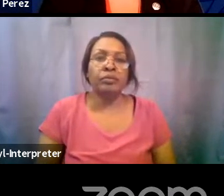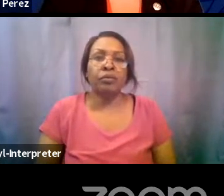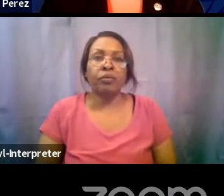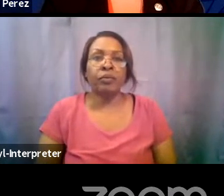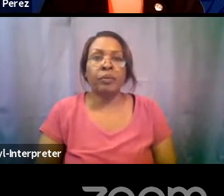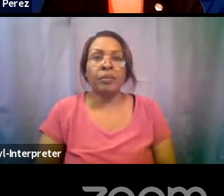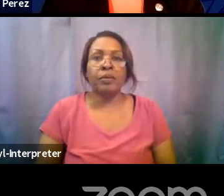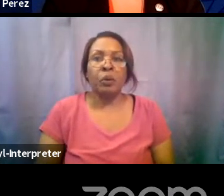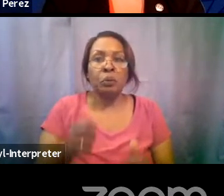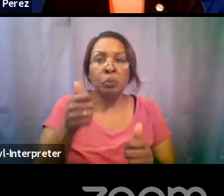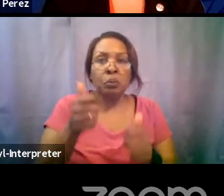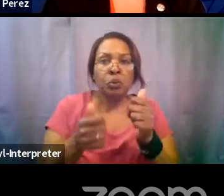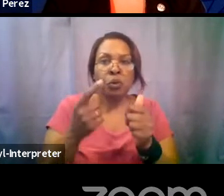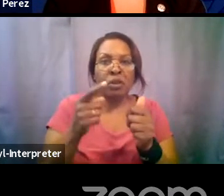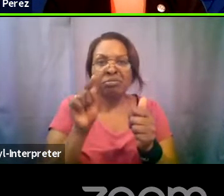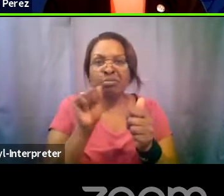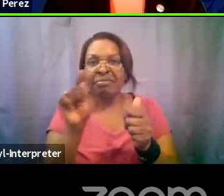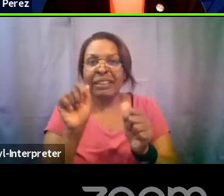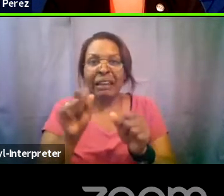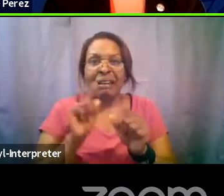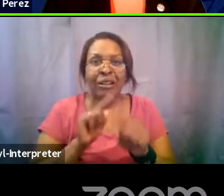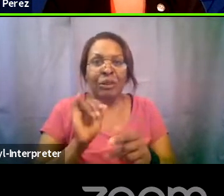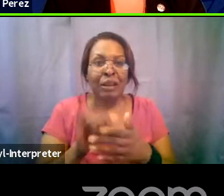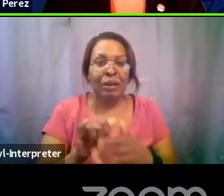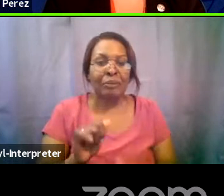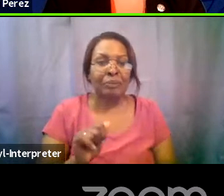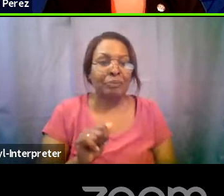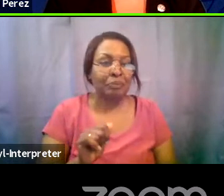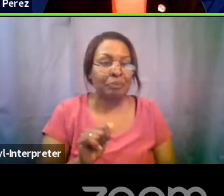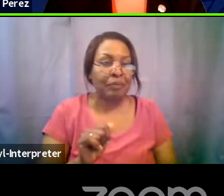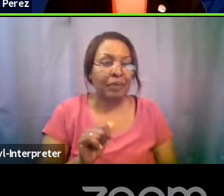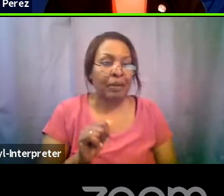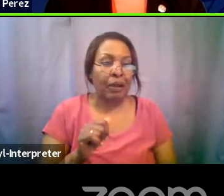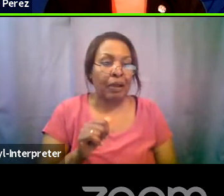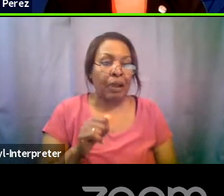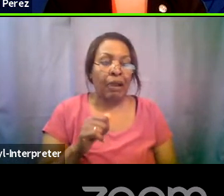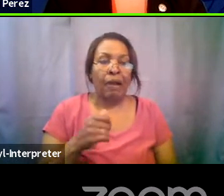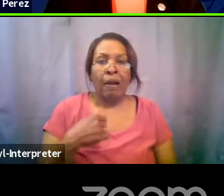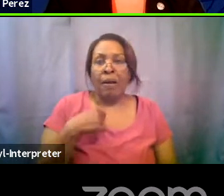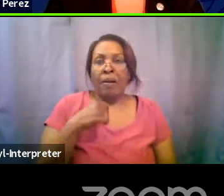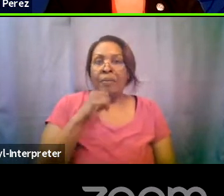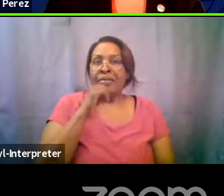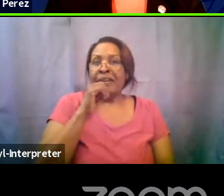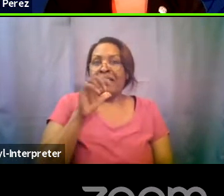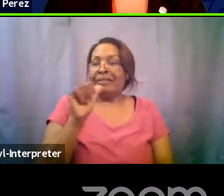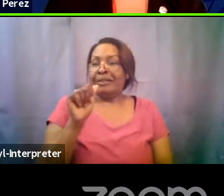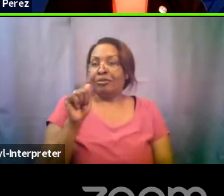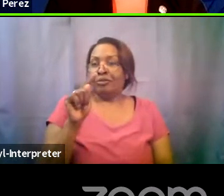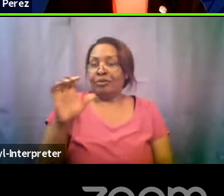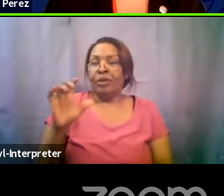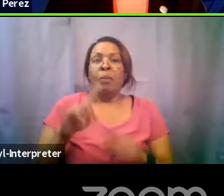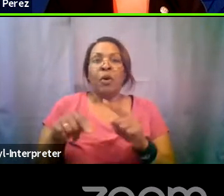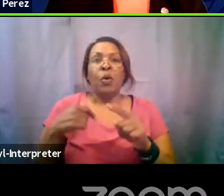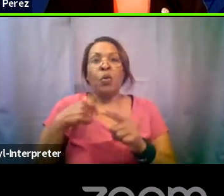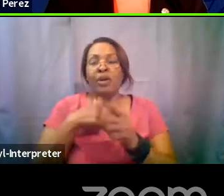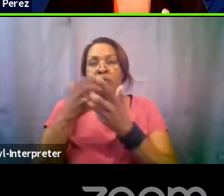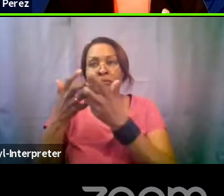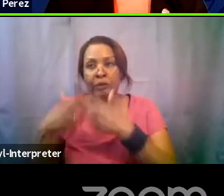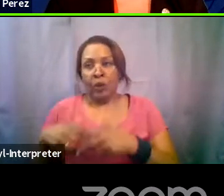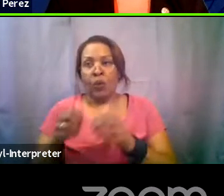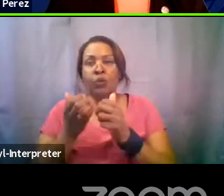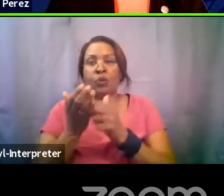Which one of you guys can answer that? I'm not air traffic controller, but we have worked this out through the